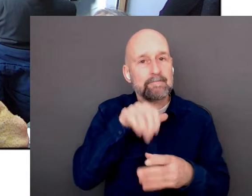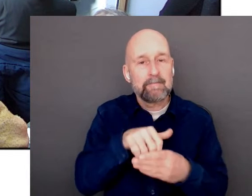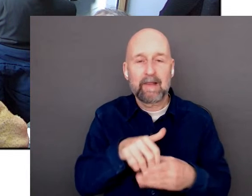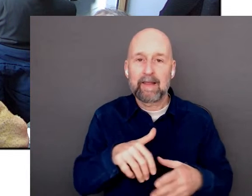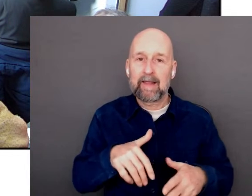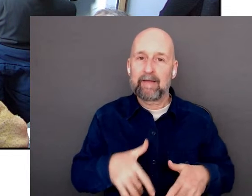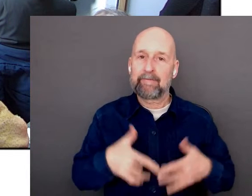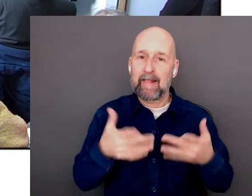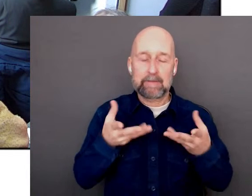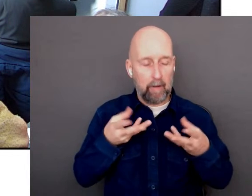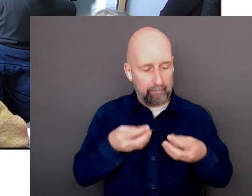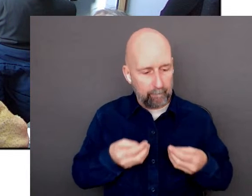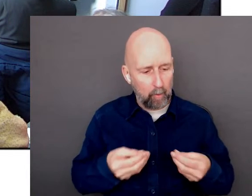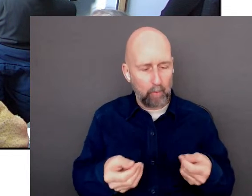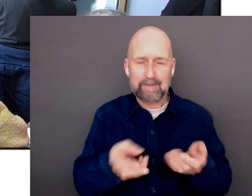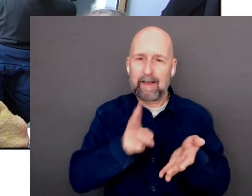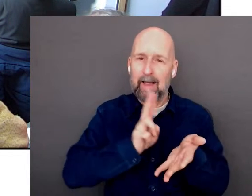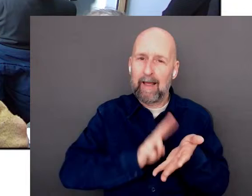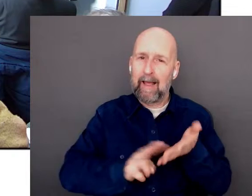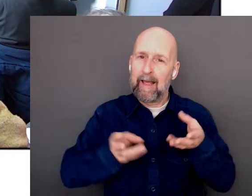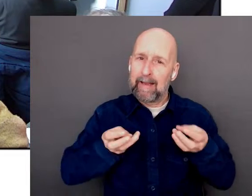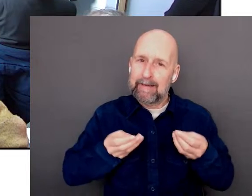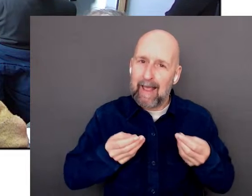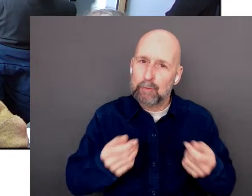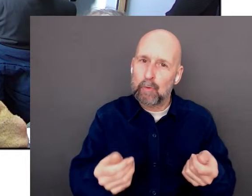fluid, natural, it's easier for you to